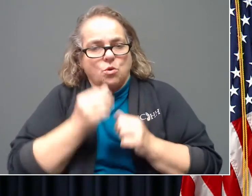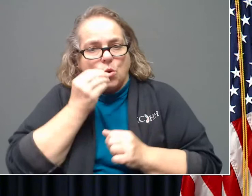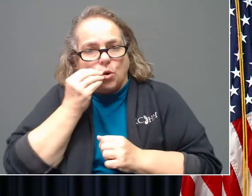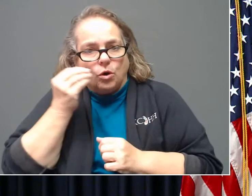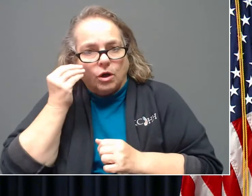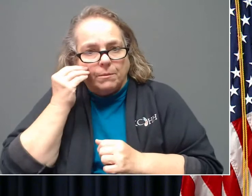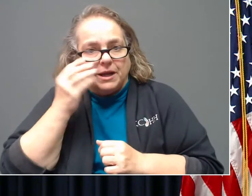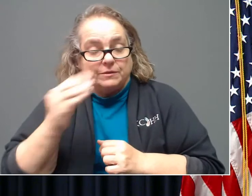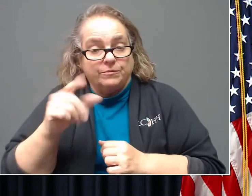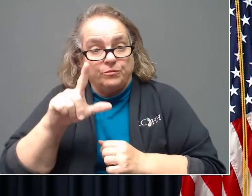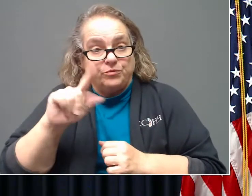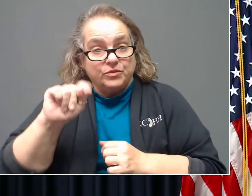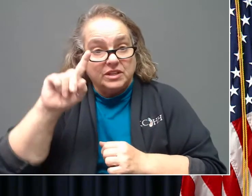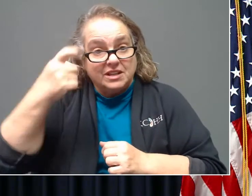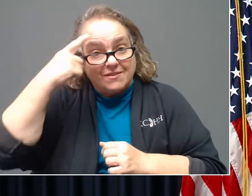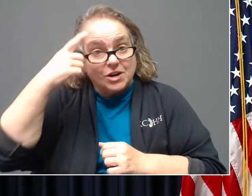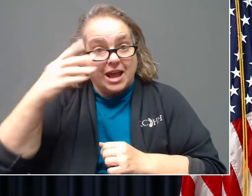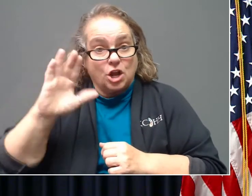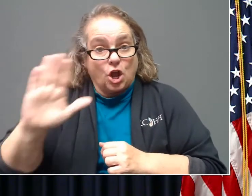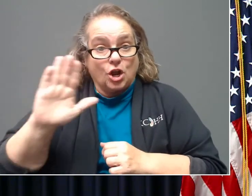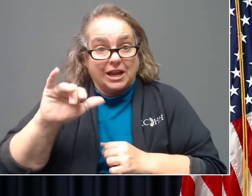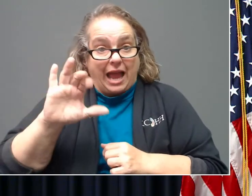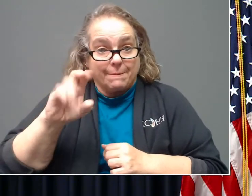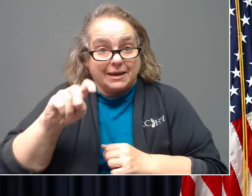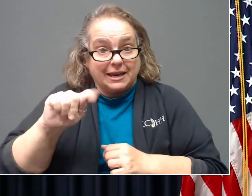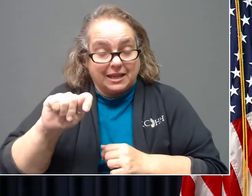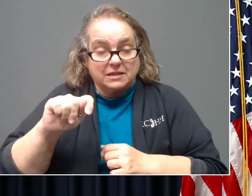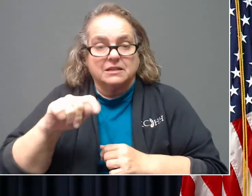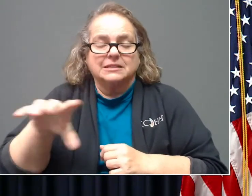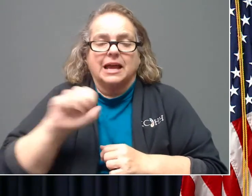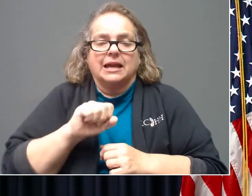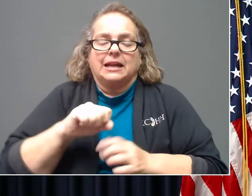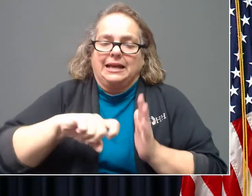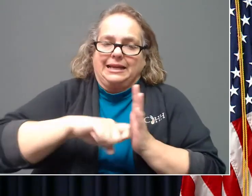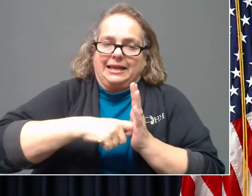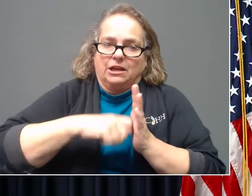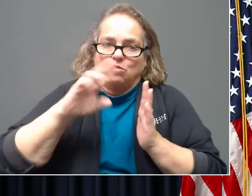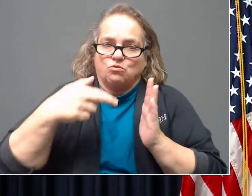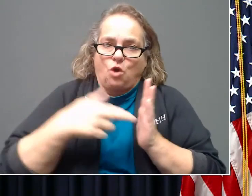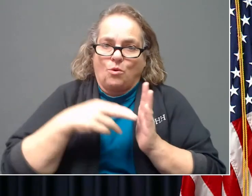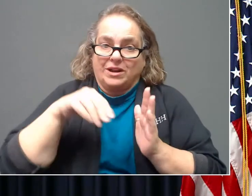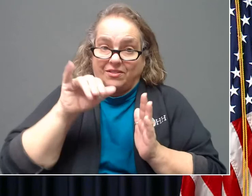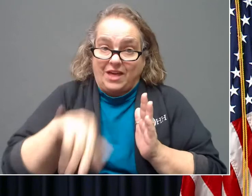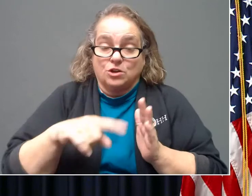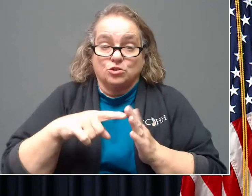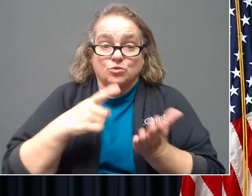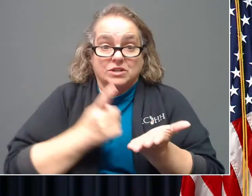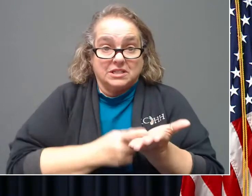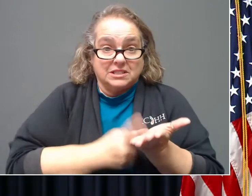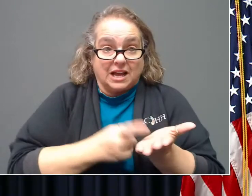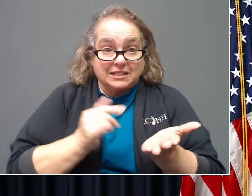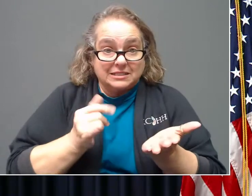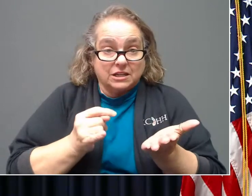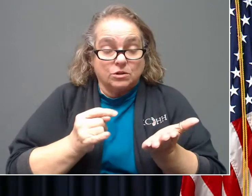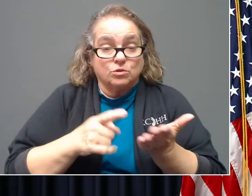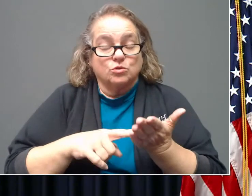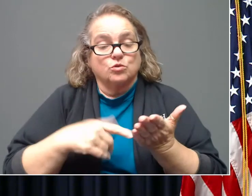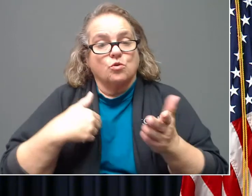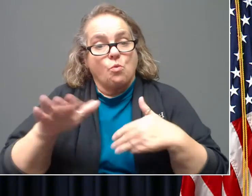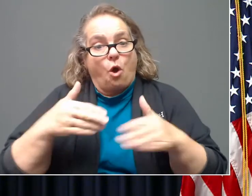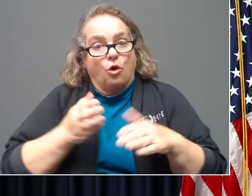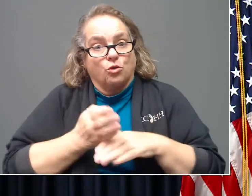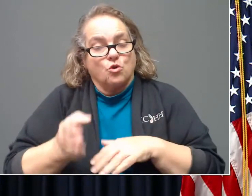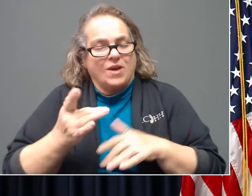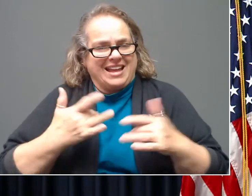Lieutenant Governor and her cabinet have been taking a key role in this. So to discuss that, to walk through what's really an exciting